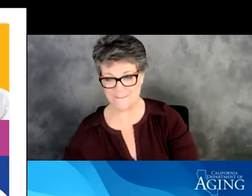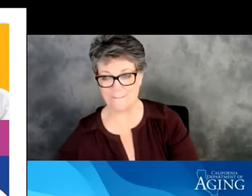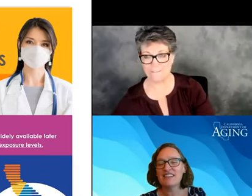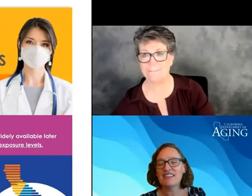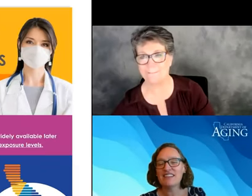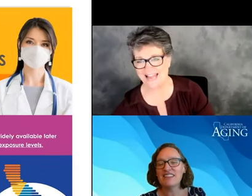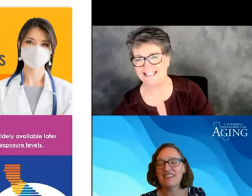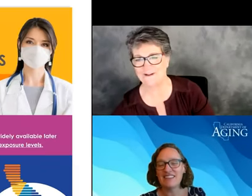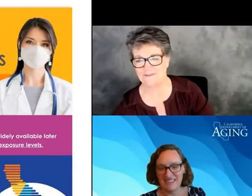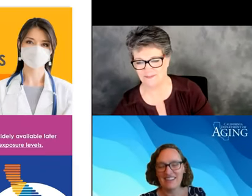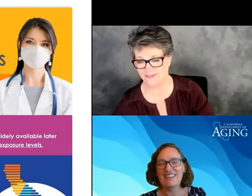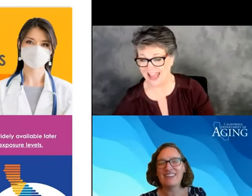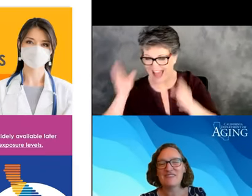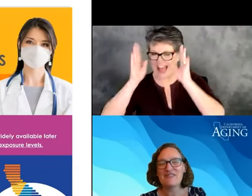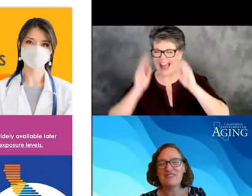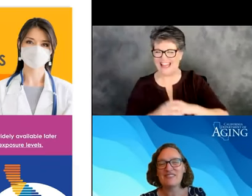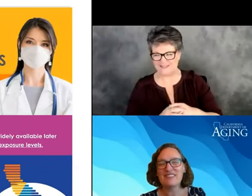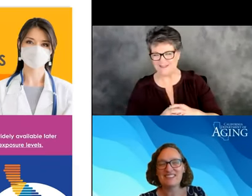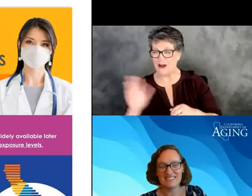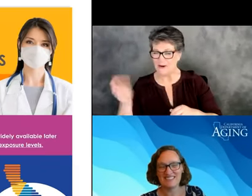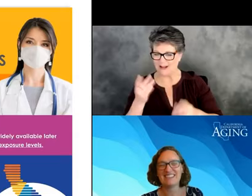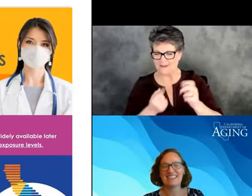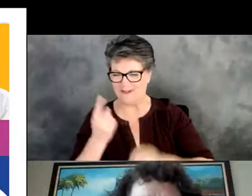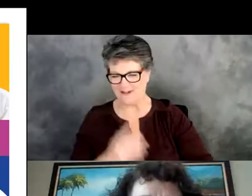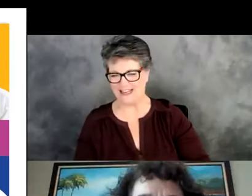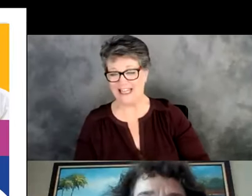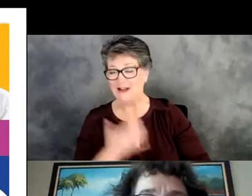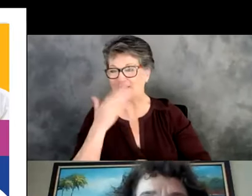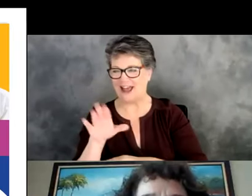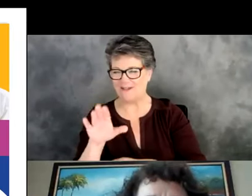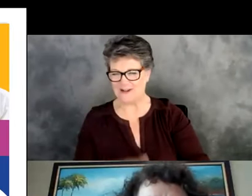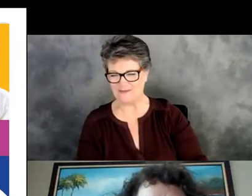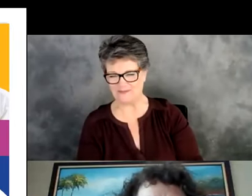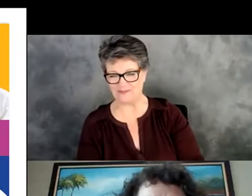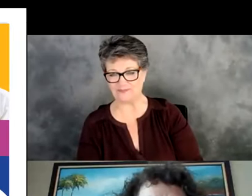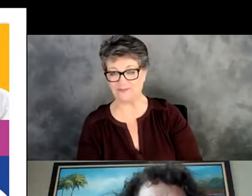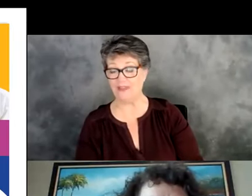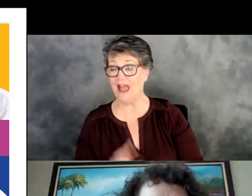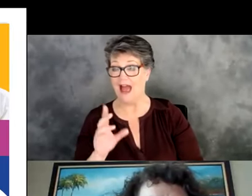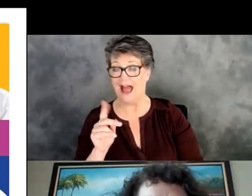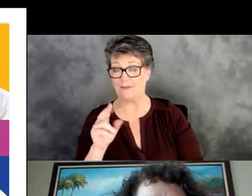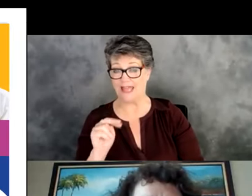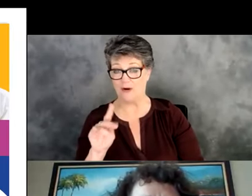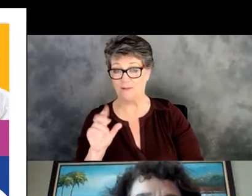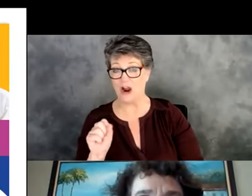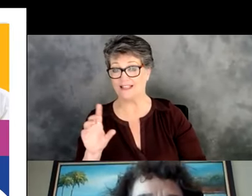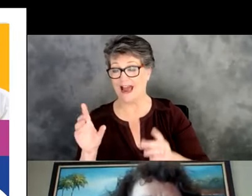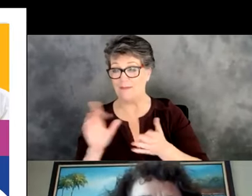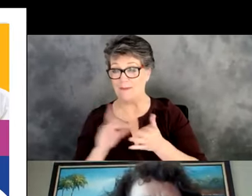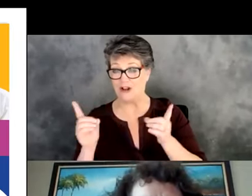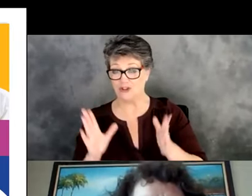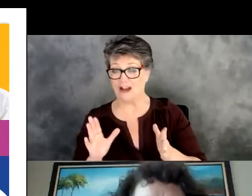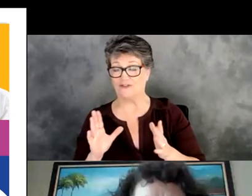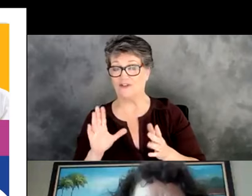There we go. Hi, welcome everyone. Good afternoon. I'm Karen Mark. I'm the medical director at the